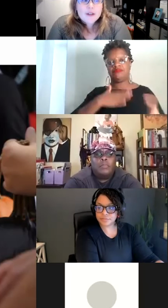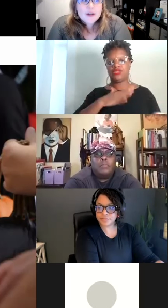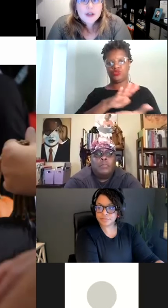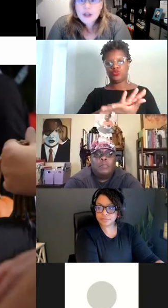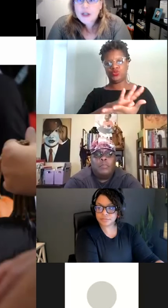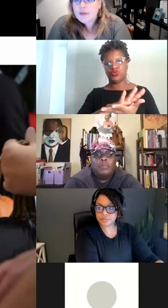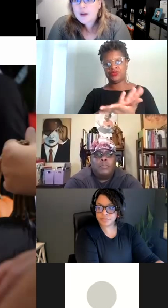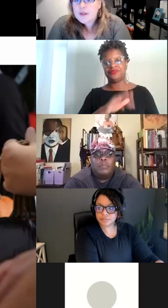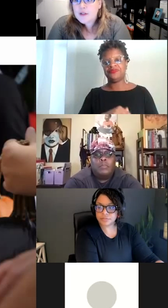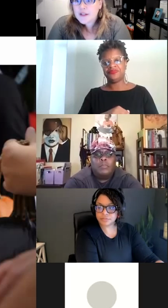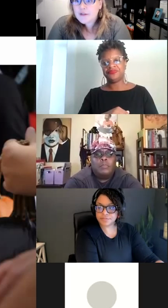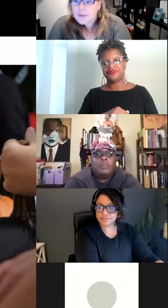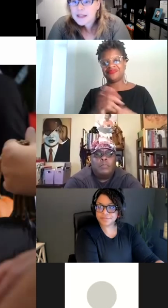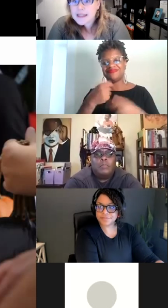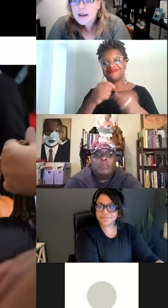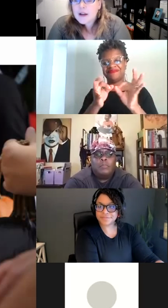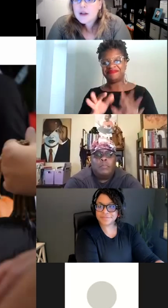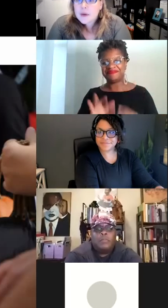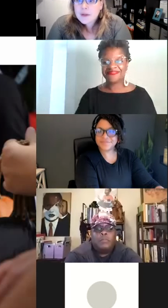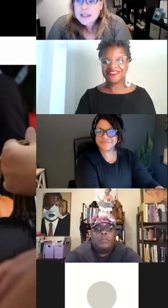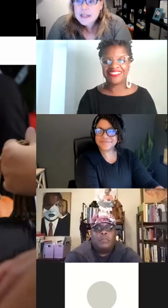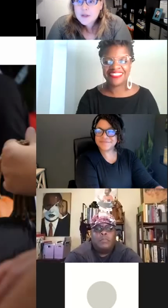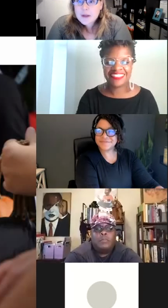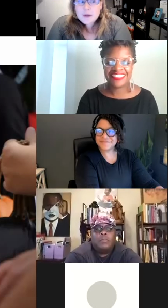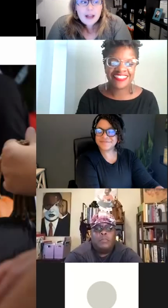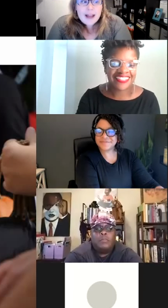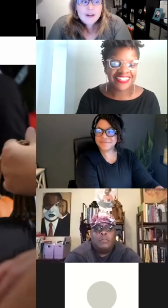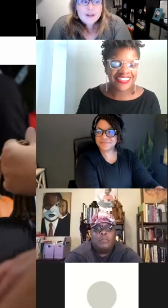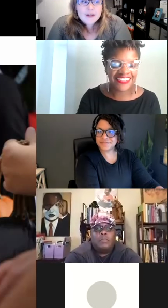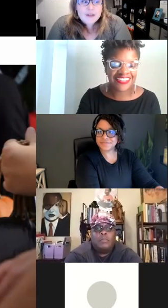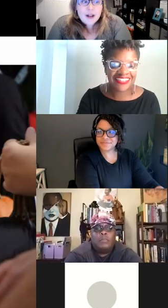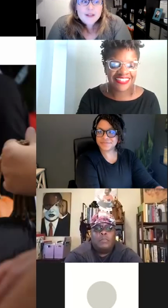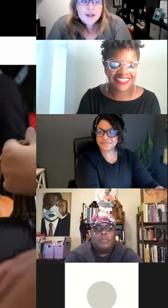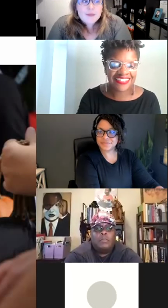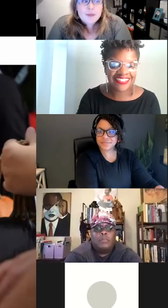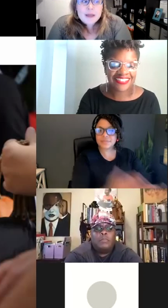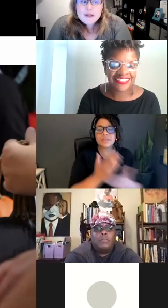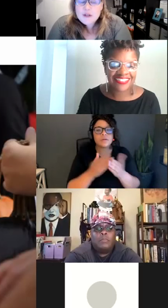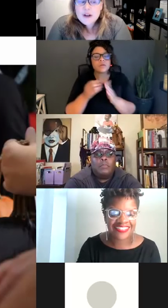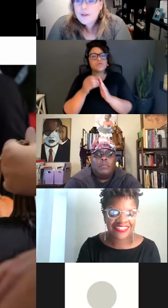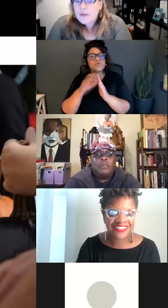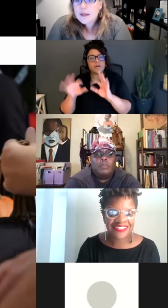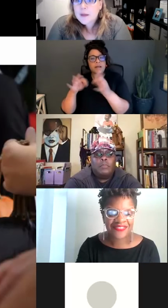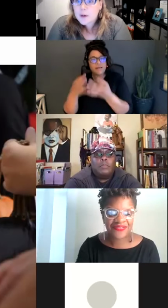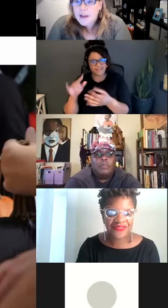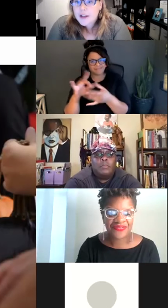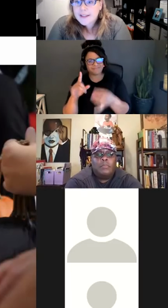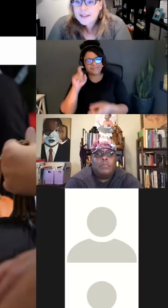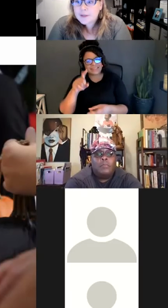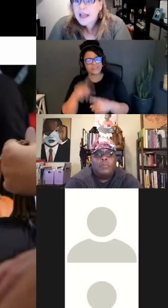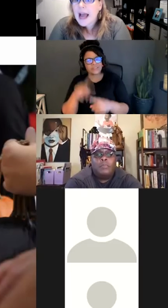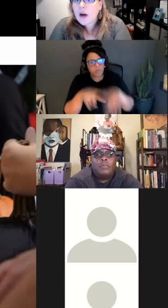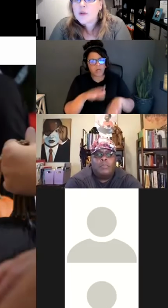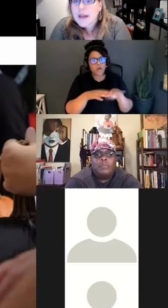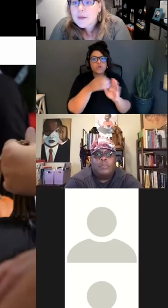We also heard from students and families that we really need to be relying on some student and family-led